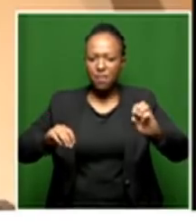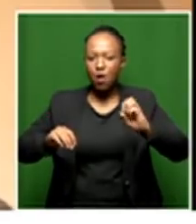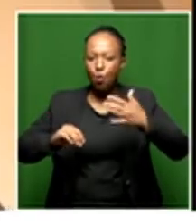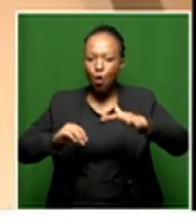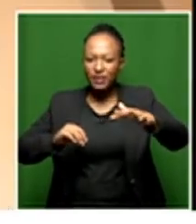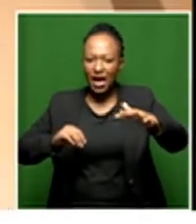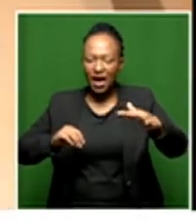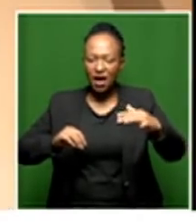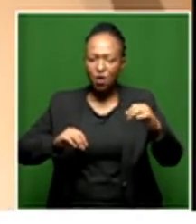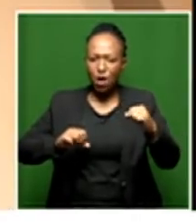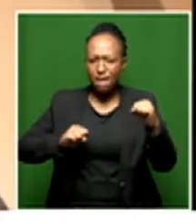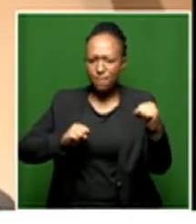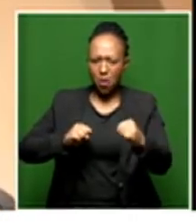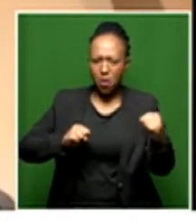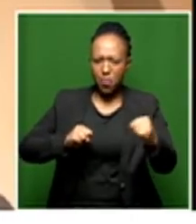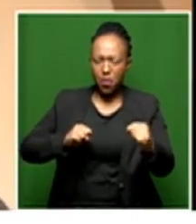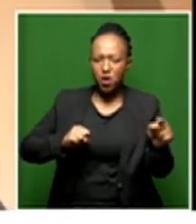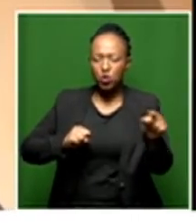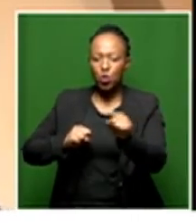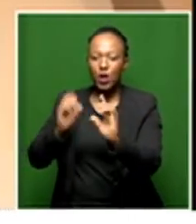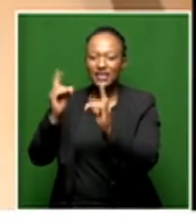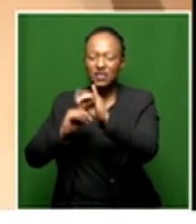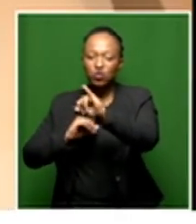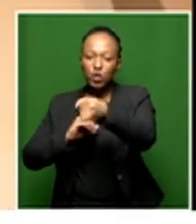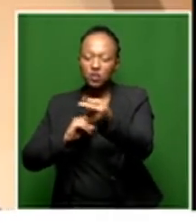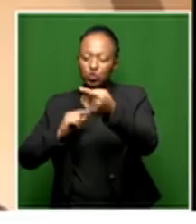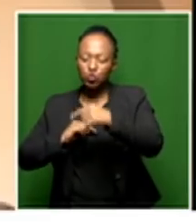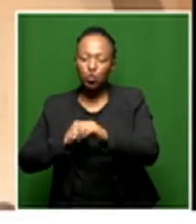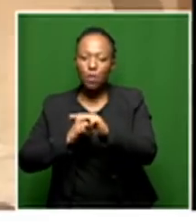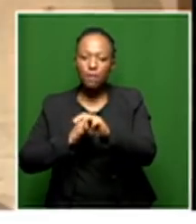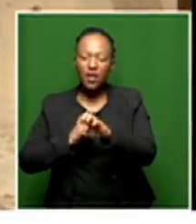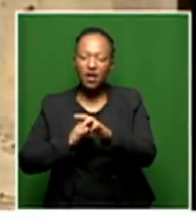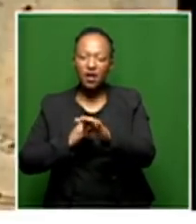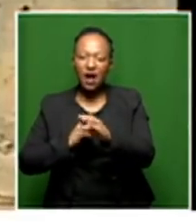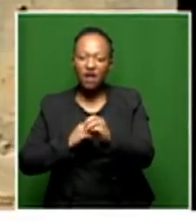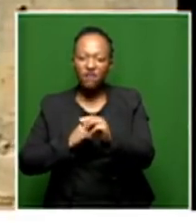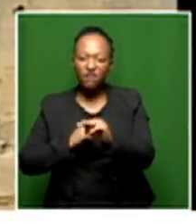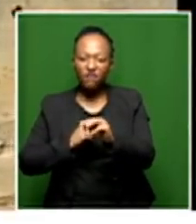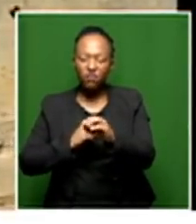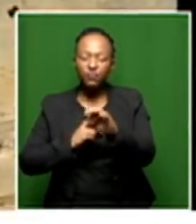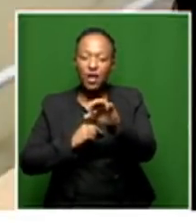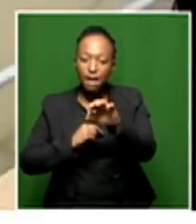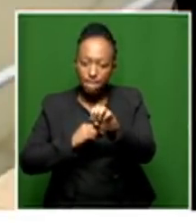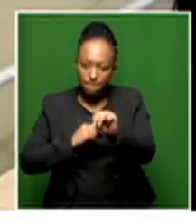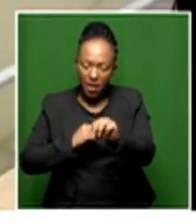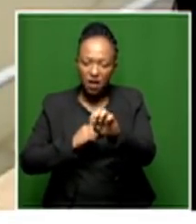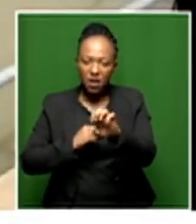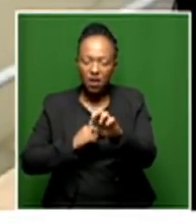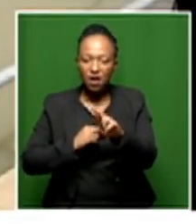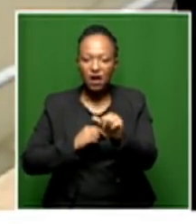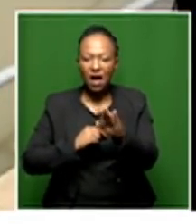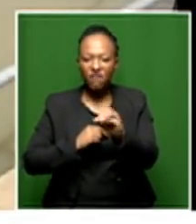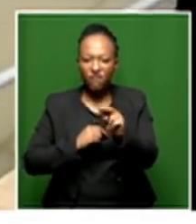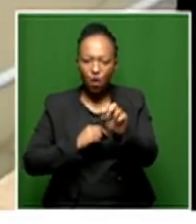from there to City of Joburg, to Mirafong, to Rustenburg. And those pumps are electrical